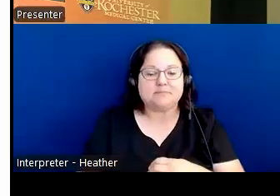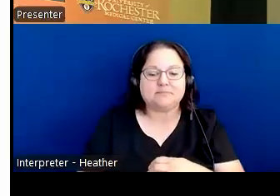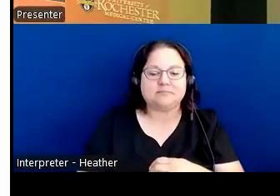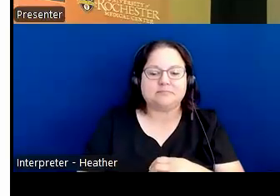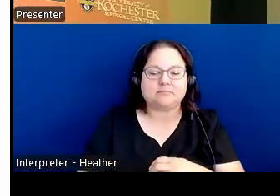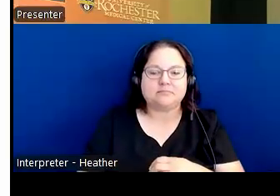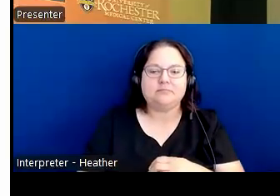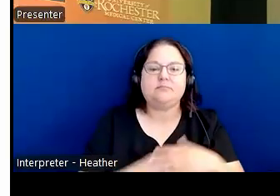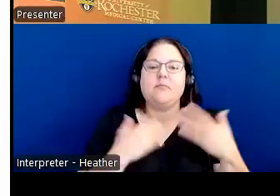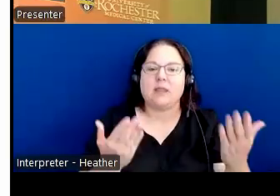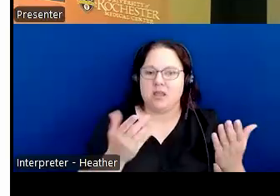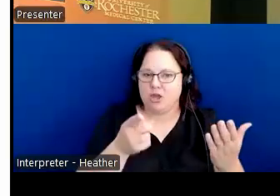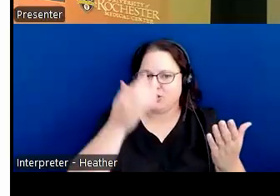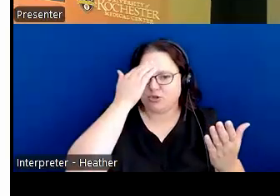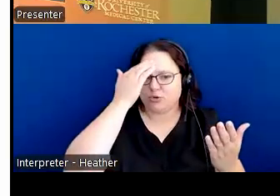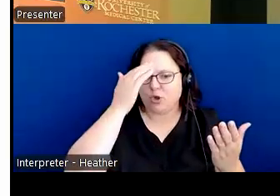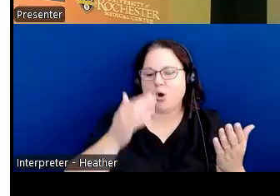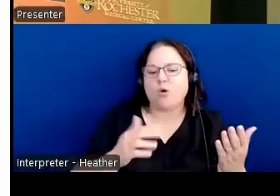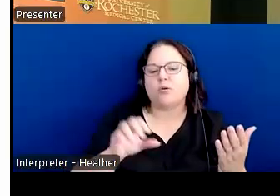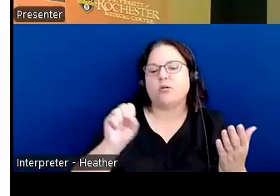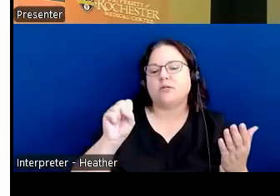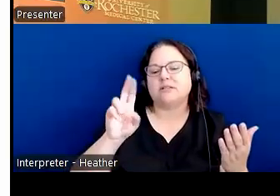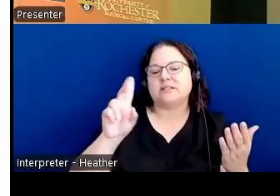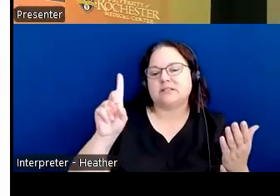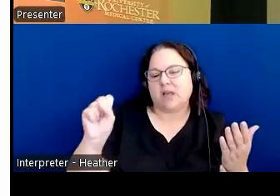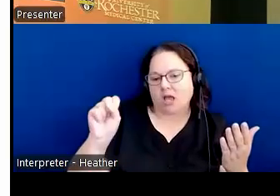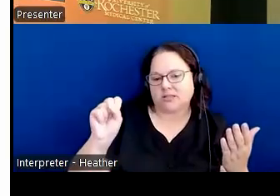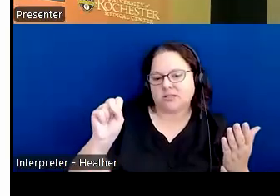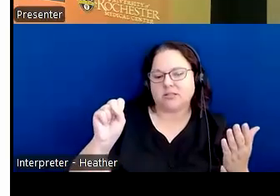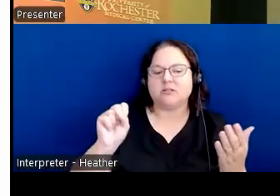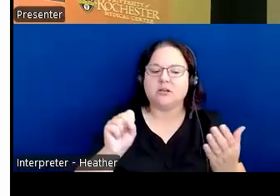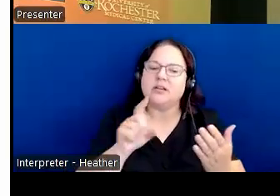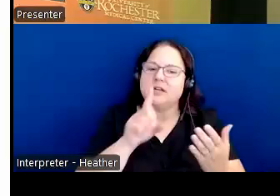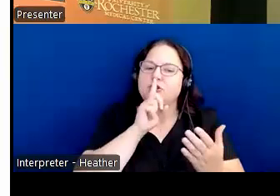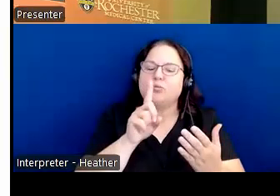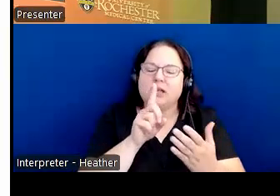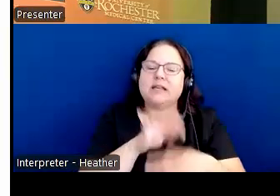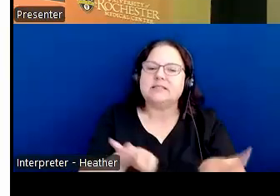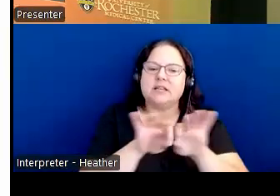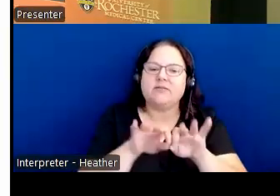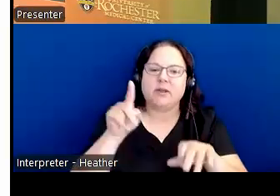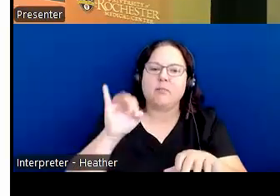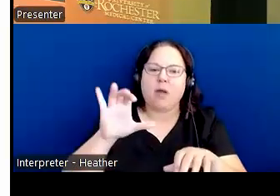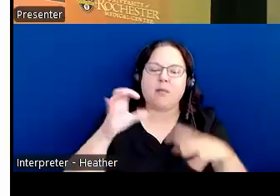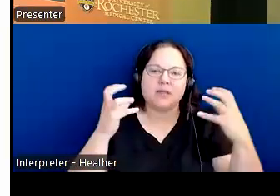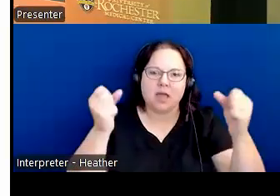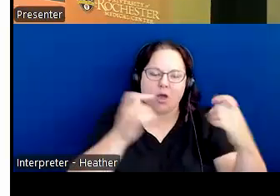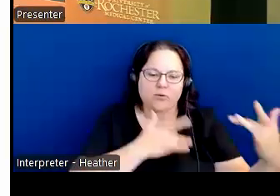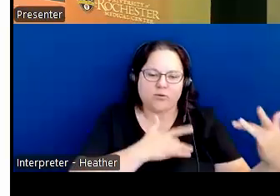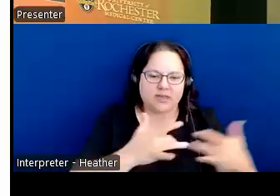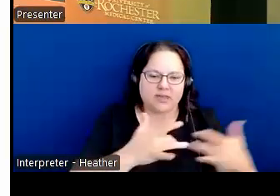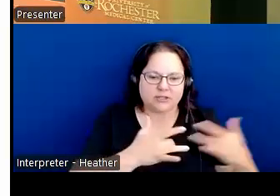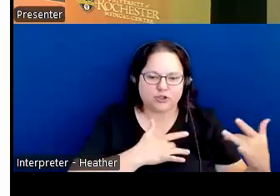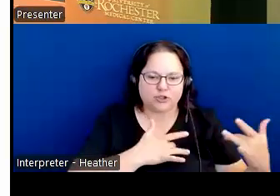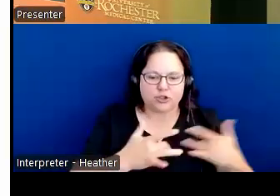So as we know, SUDs or substance use disorders are a significant public health concern. It was reported in